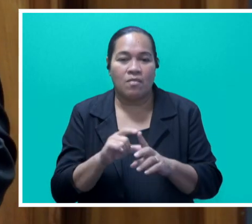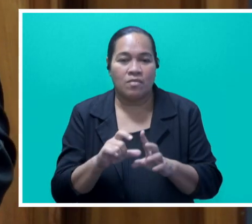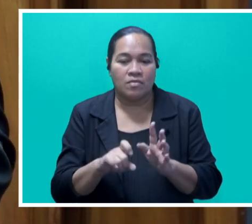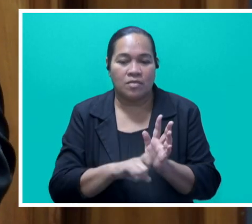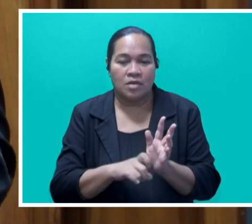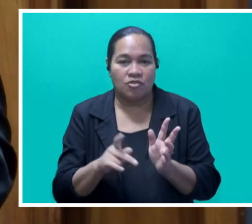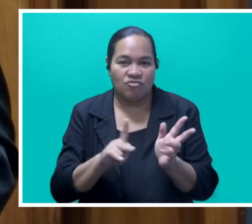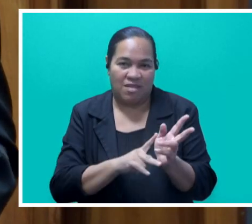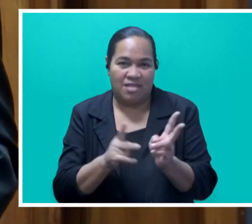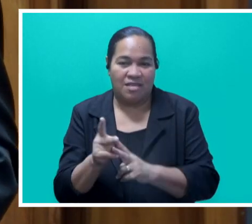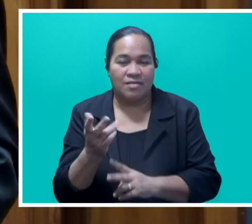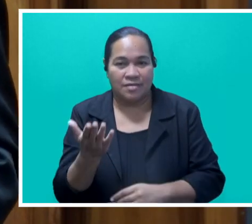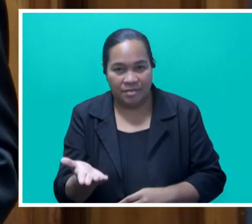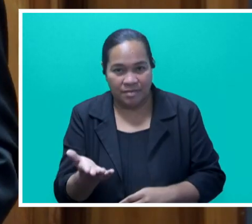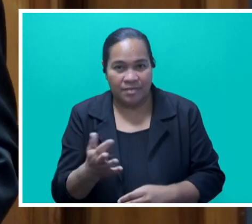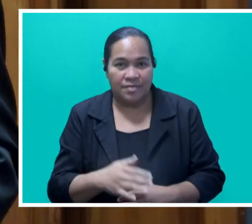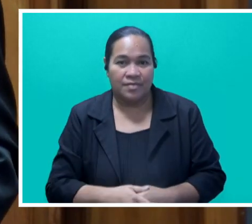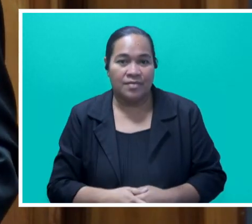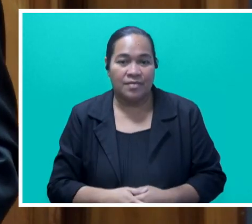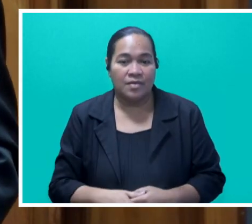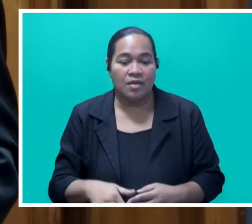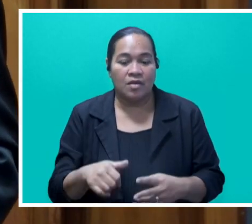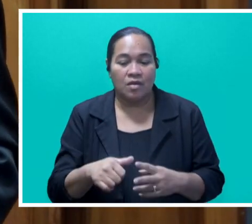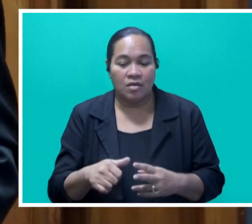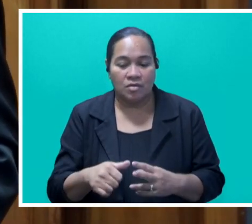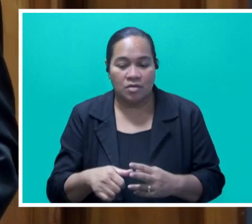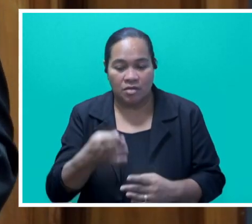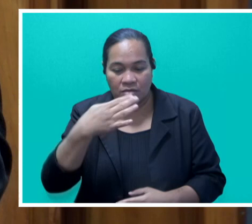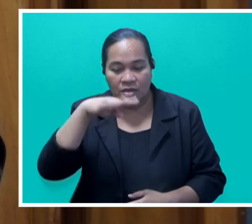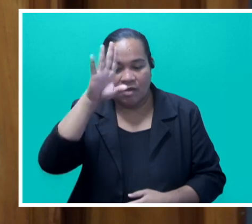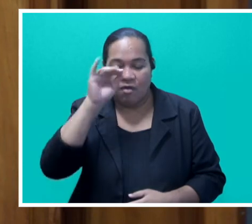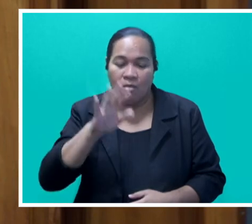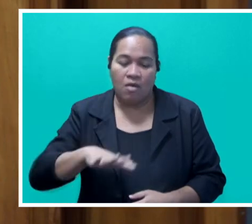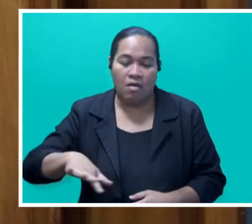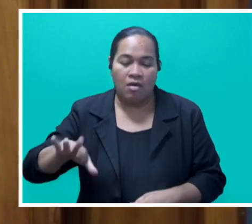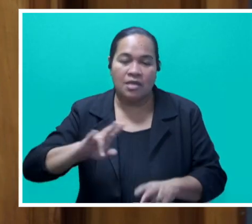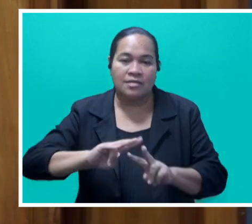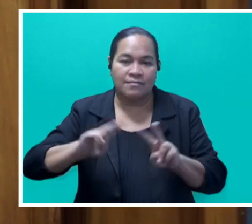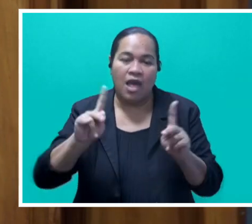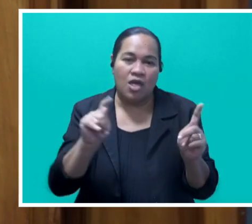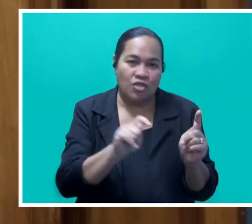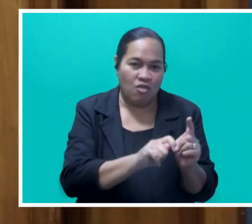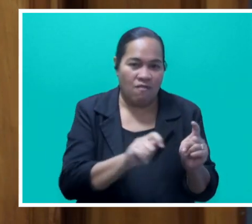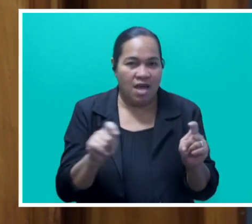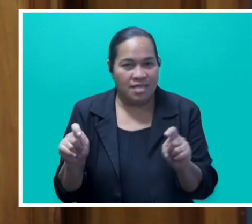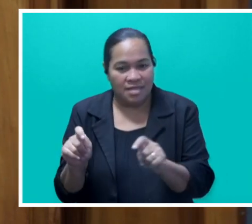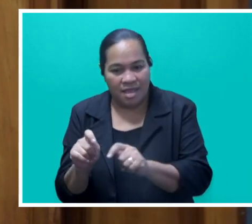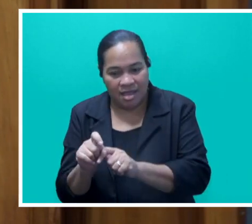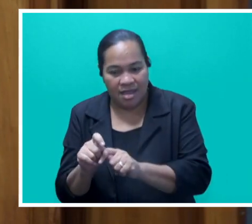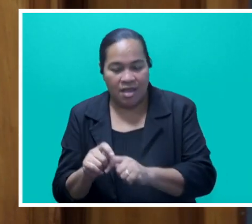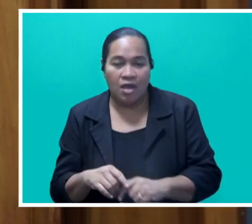na buni balu na matini tu veo kani saka na tobata pe kemni saka na ilaw ni na bose